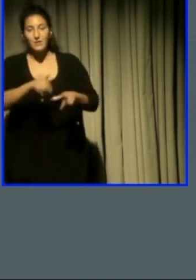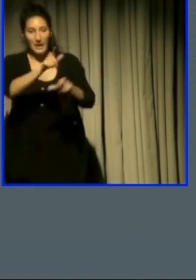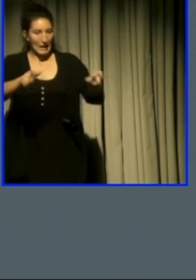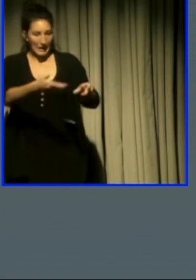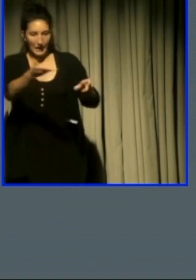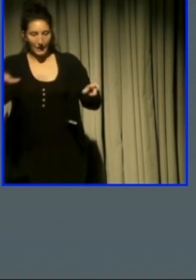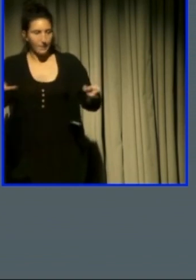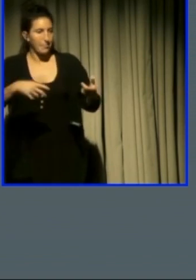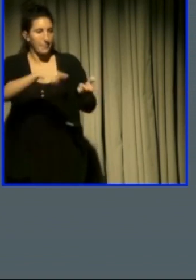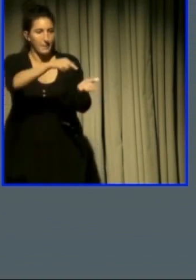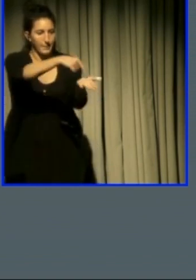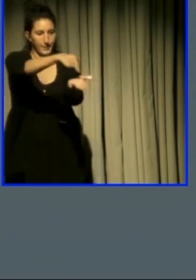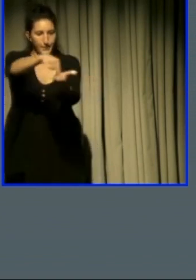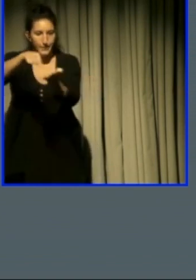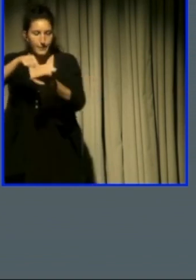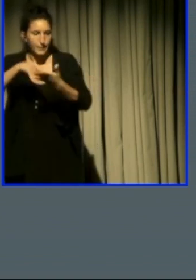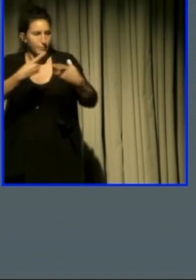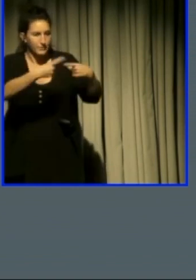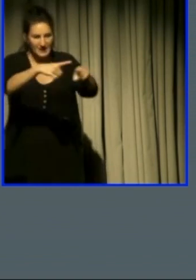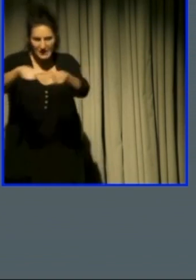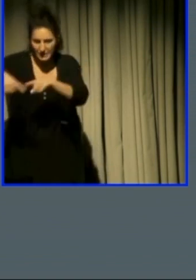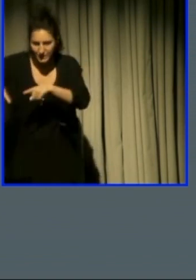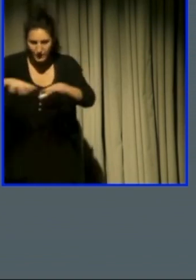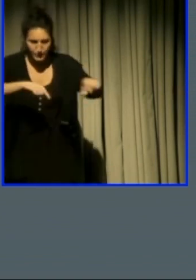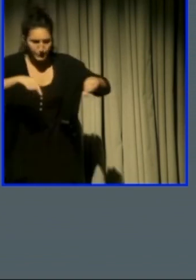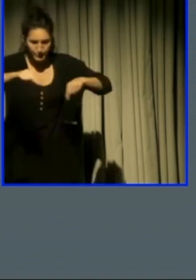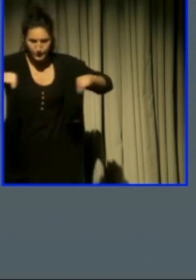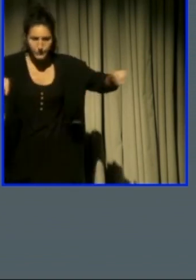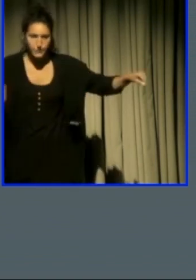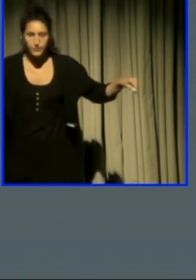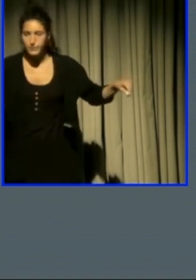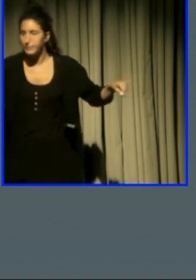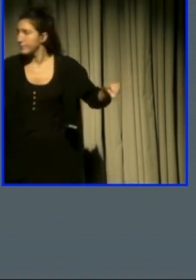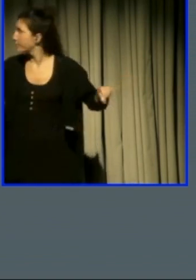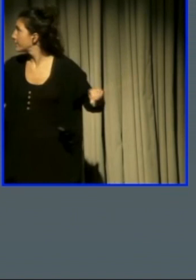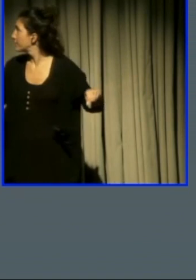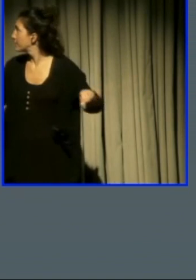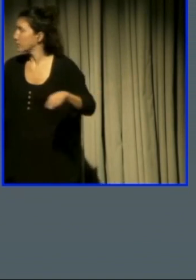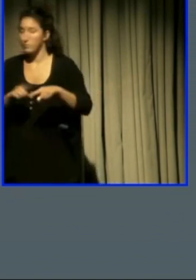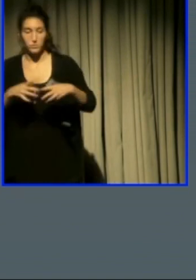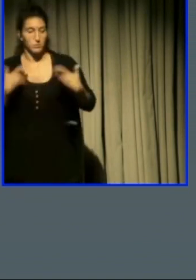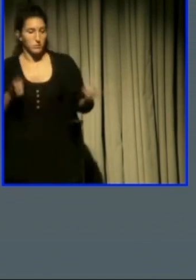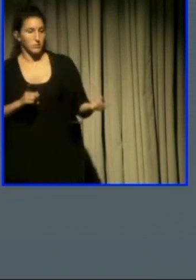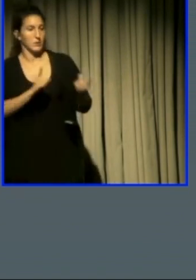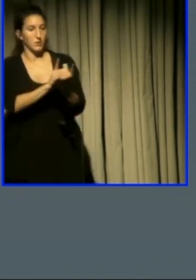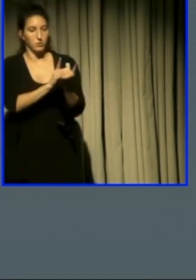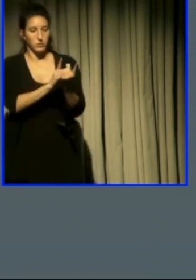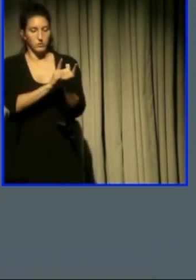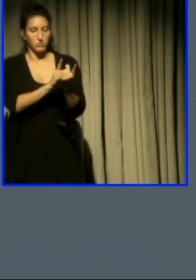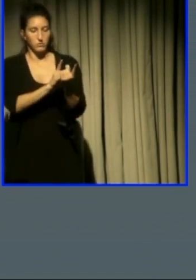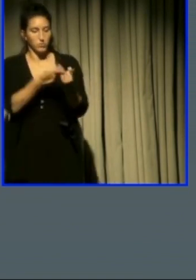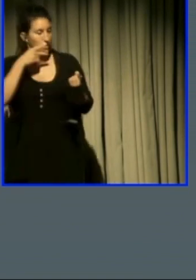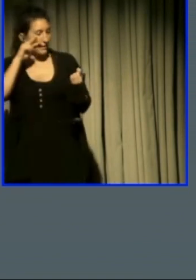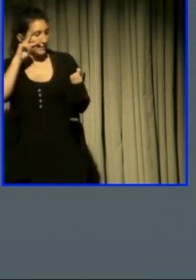locations to join their collaborative and shared holographic experiences.